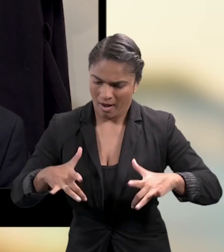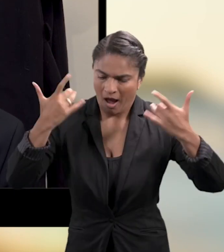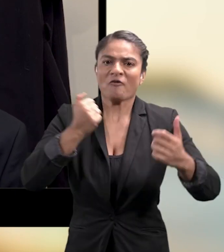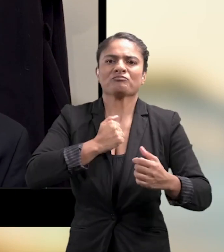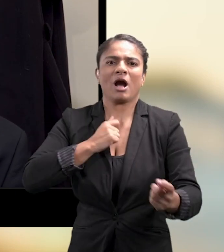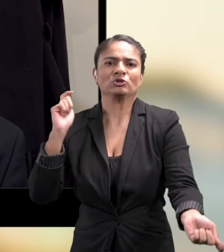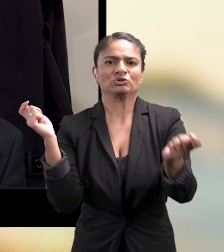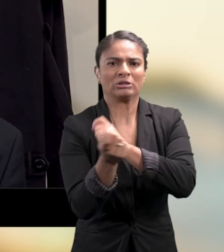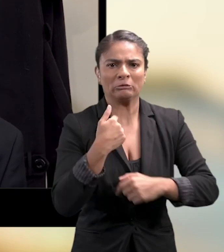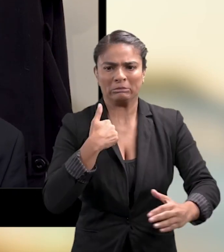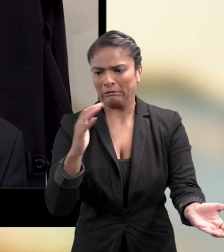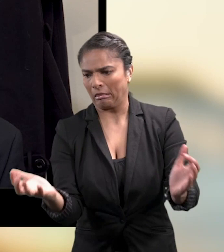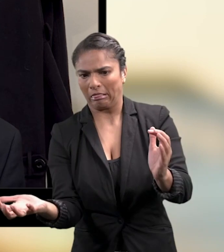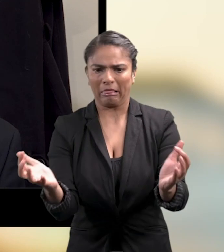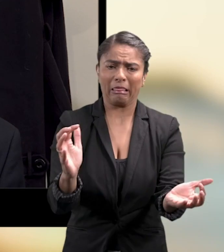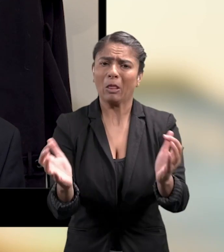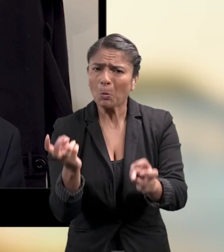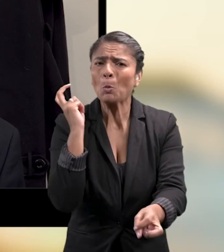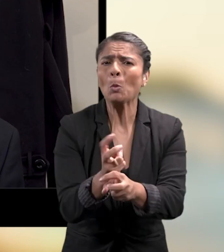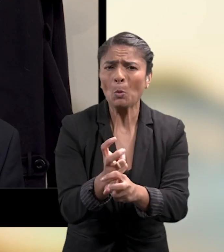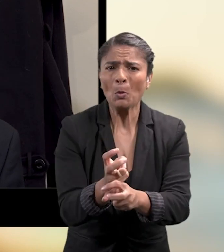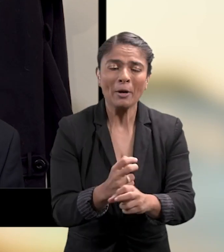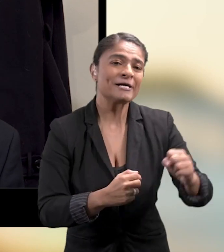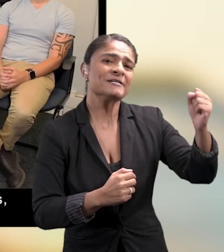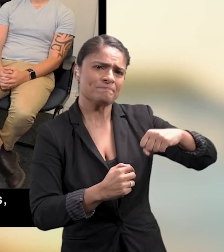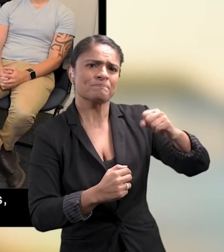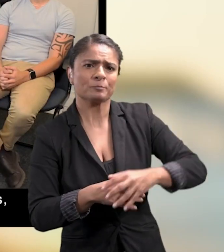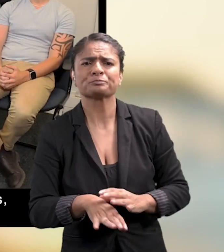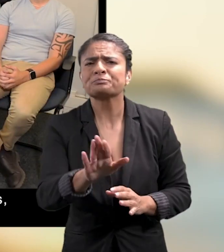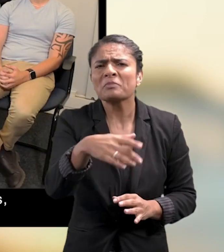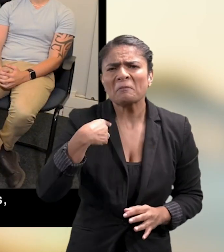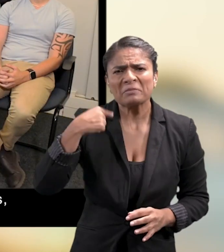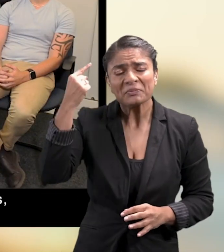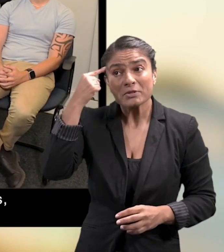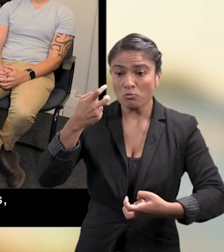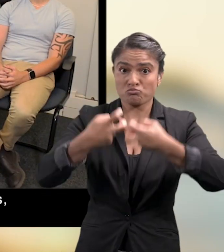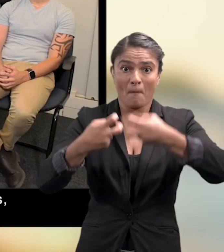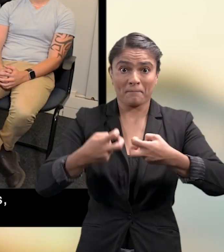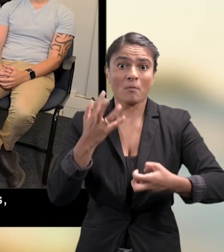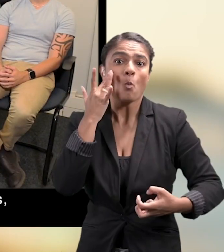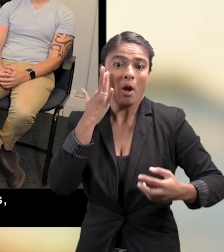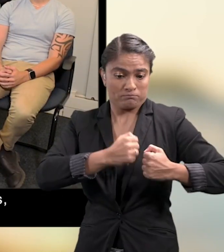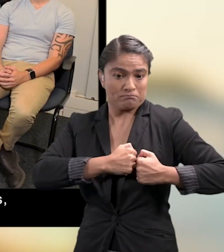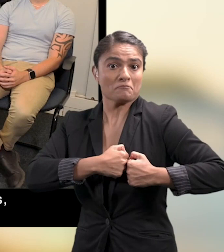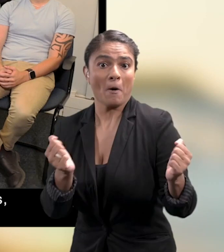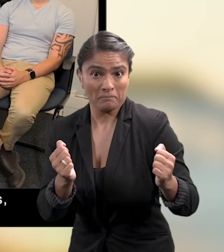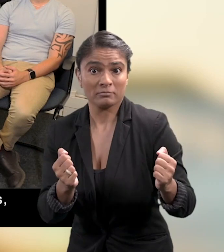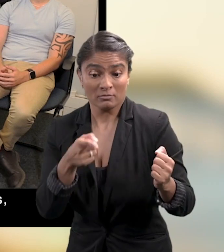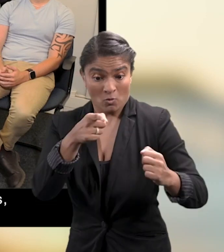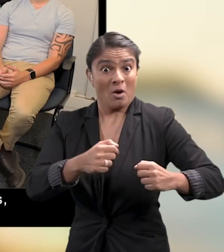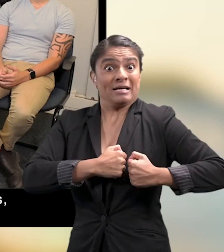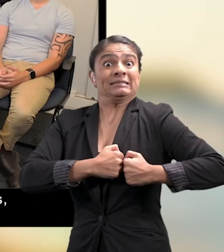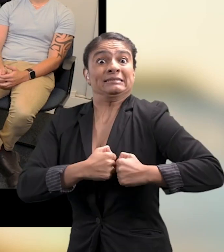and that is also, I think, again, weighing up the odds is very difficult. Yeah. Okay, cool. And I think the other issue with disclosure is that once